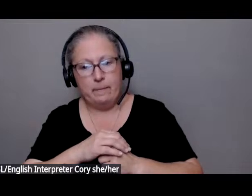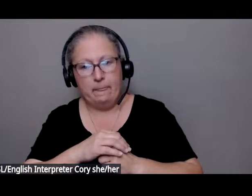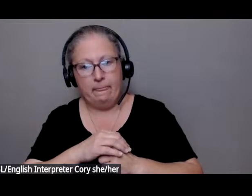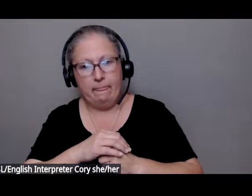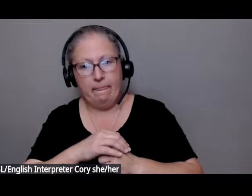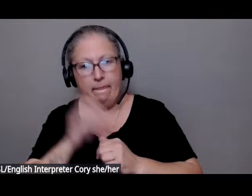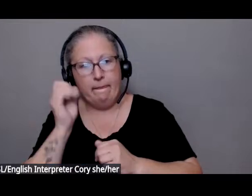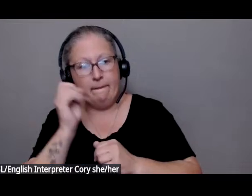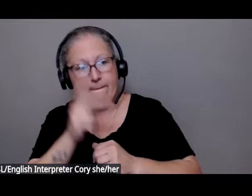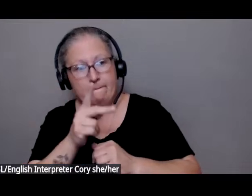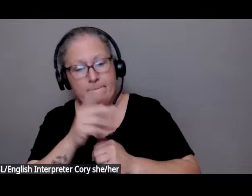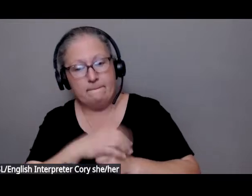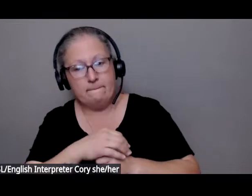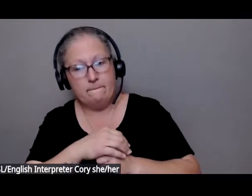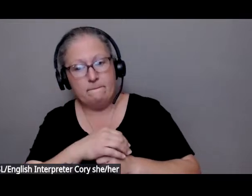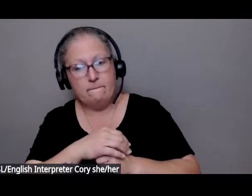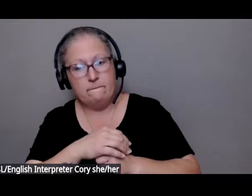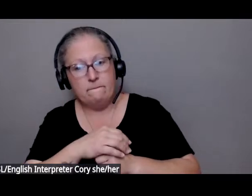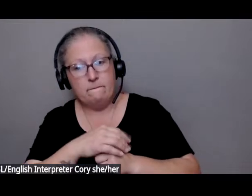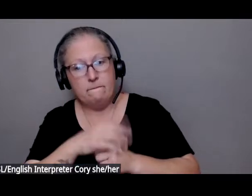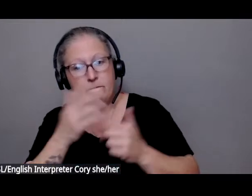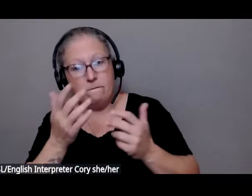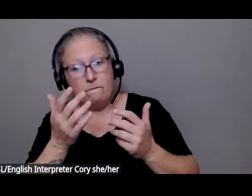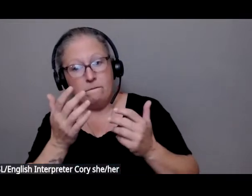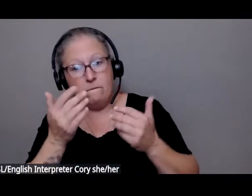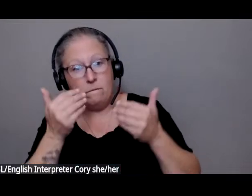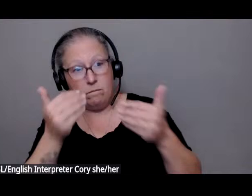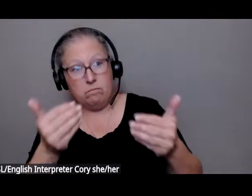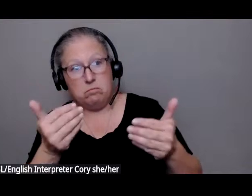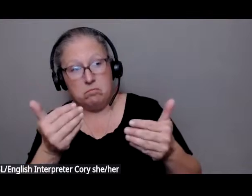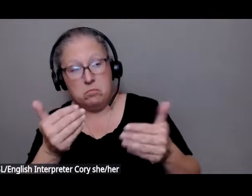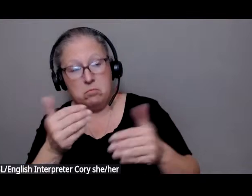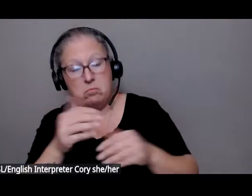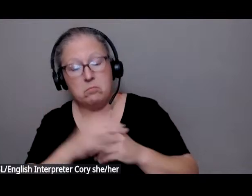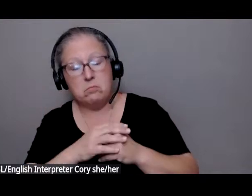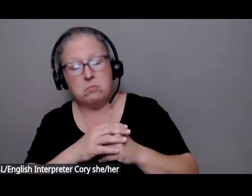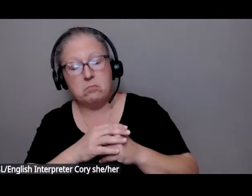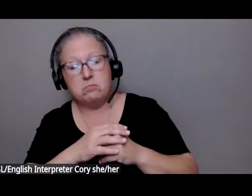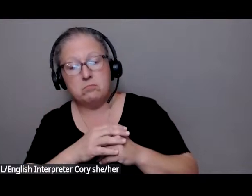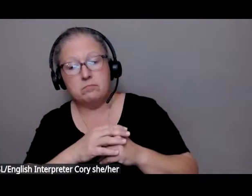okay. Then we'll move ahead.